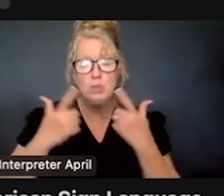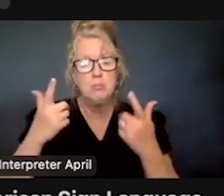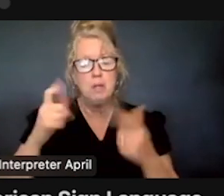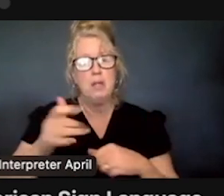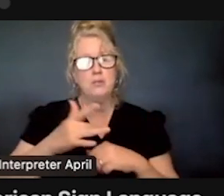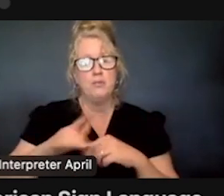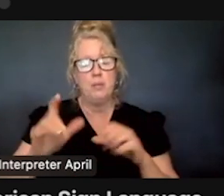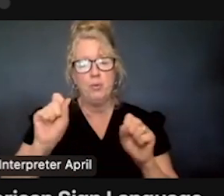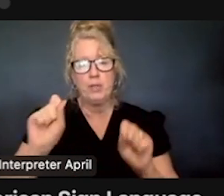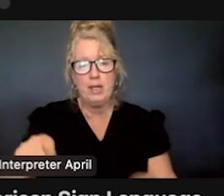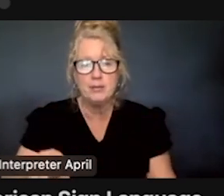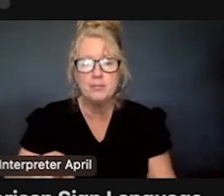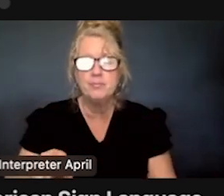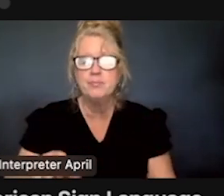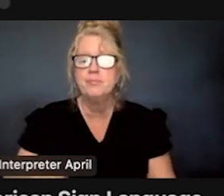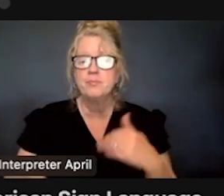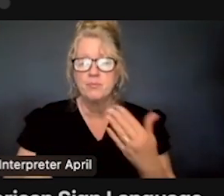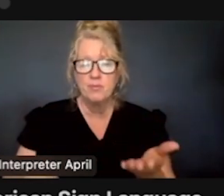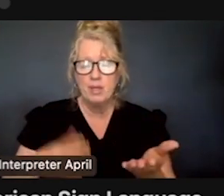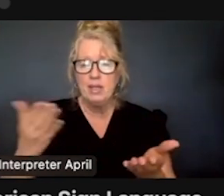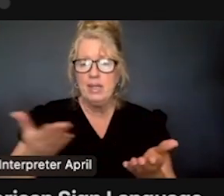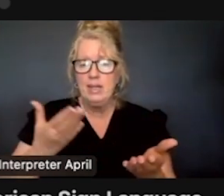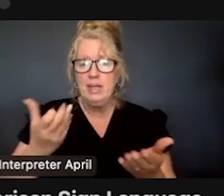so here's the